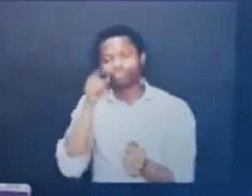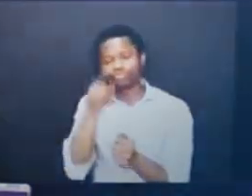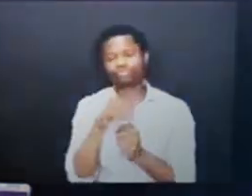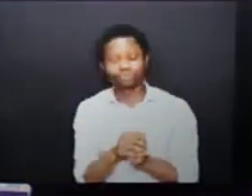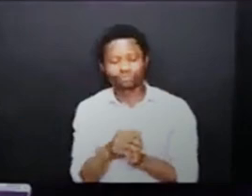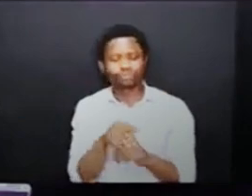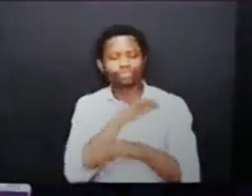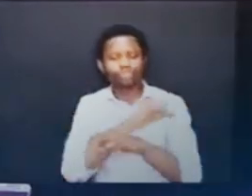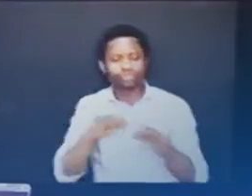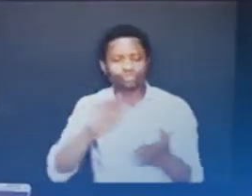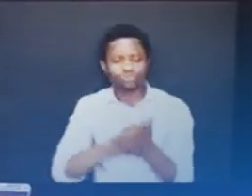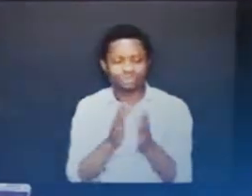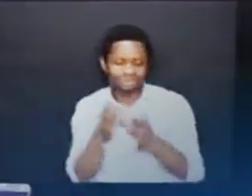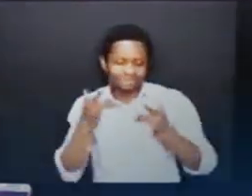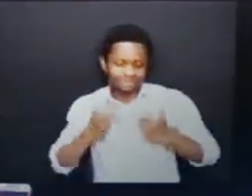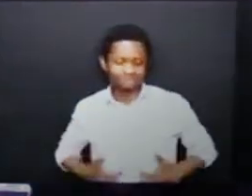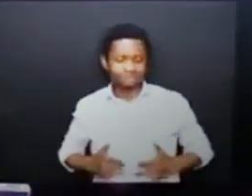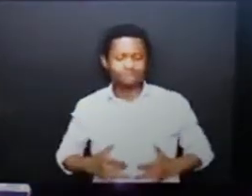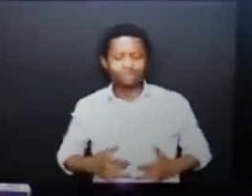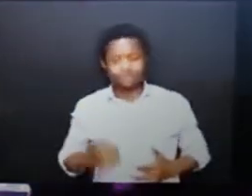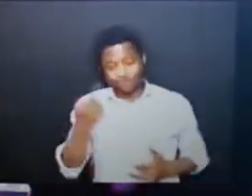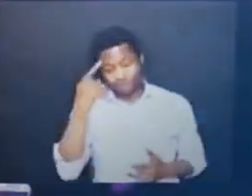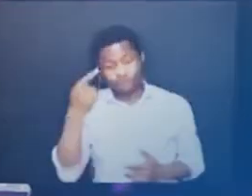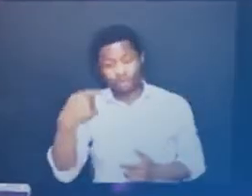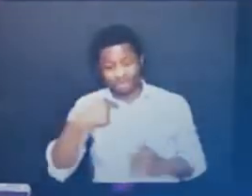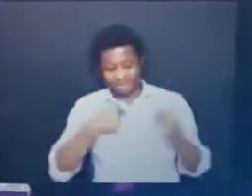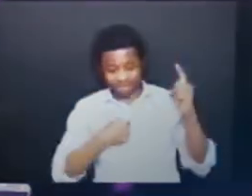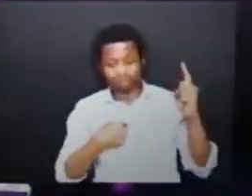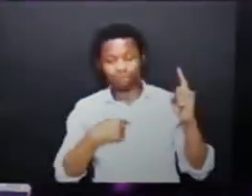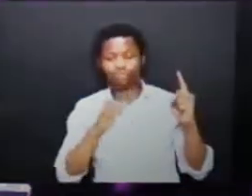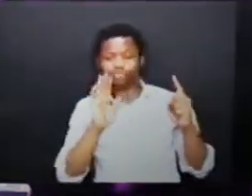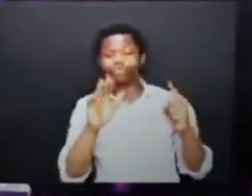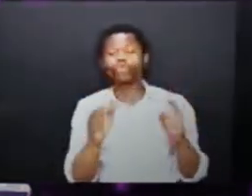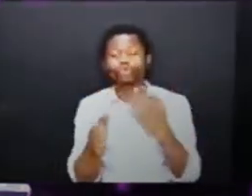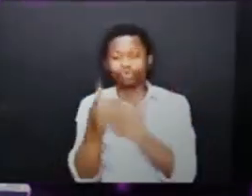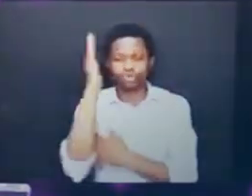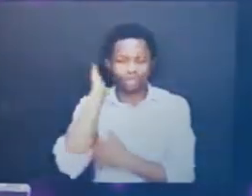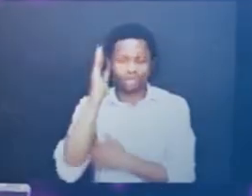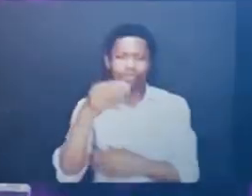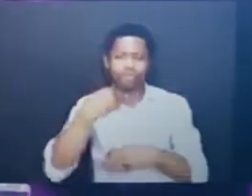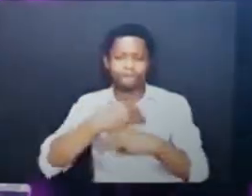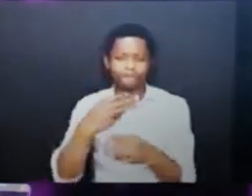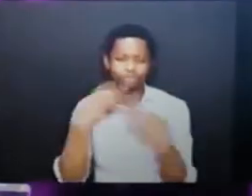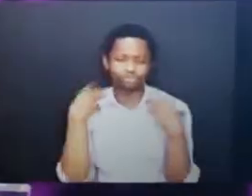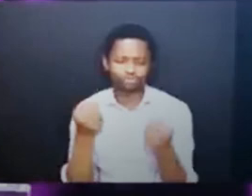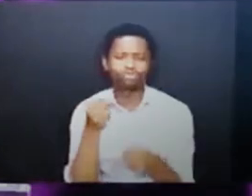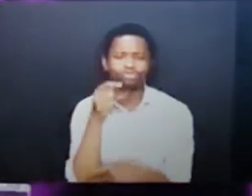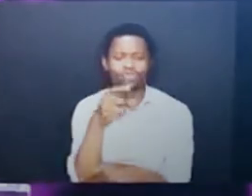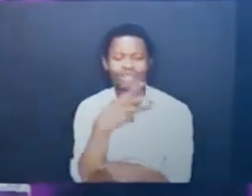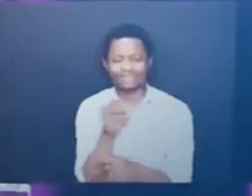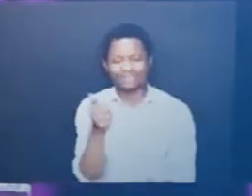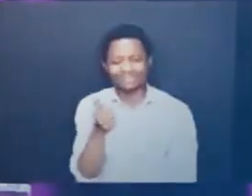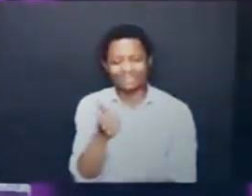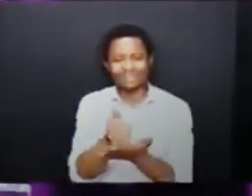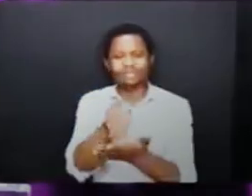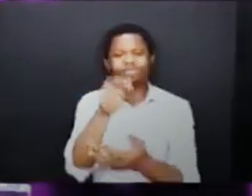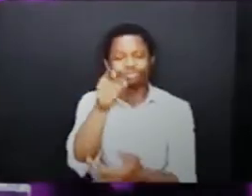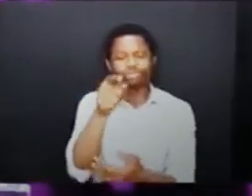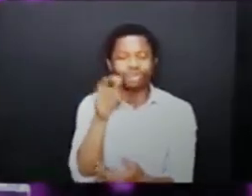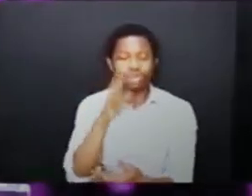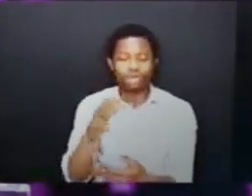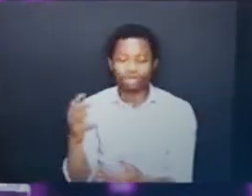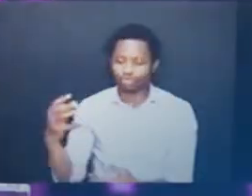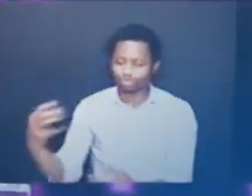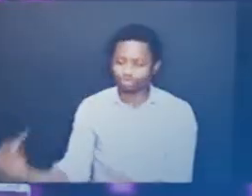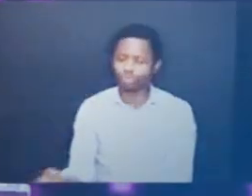am your God. I will strengthen you and help you. I will uphold you